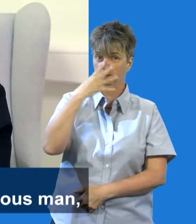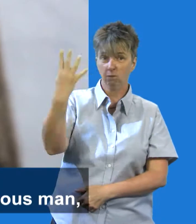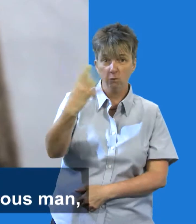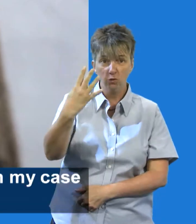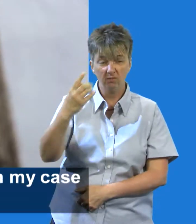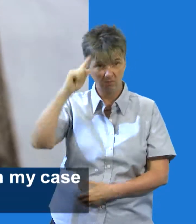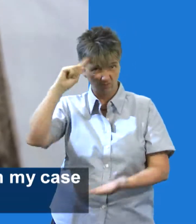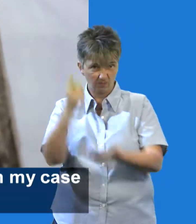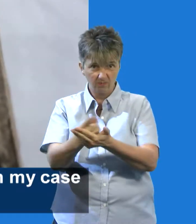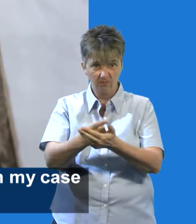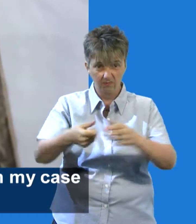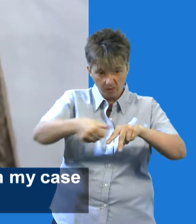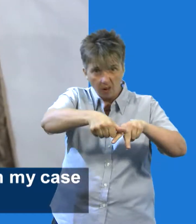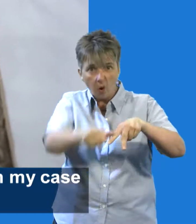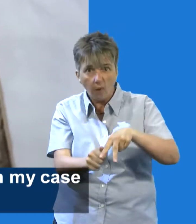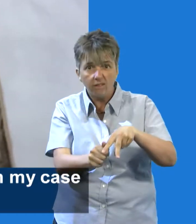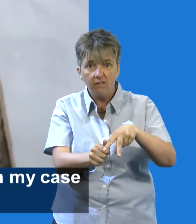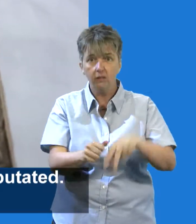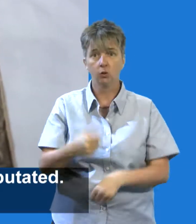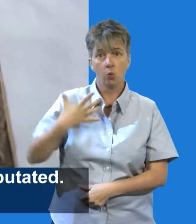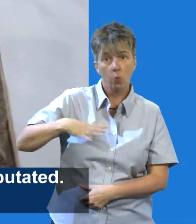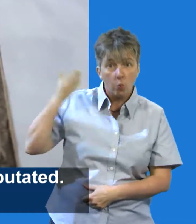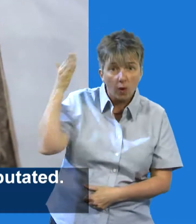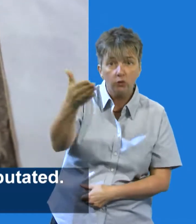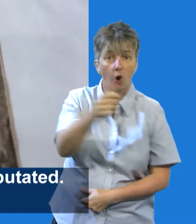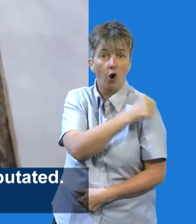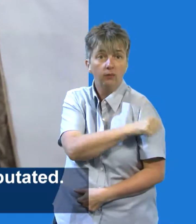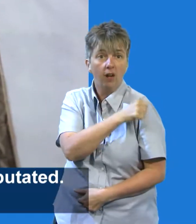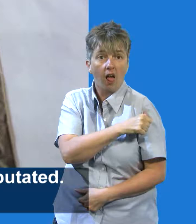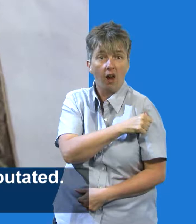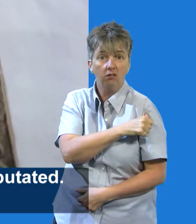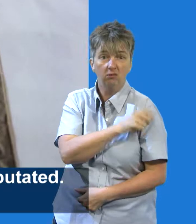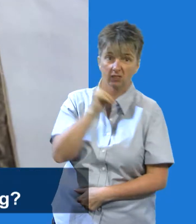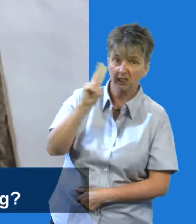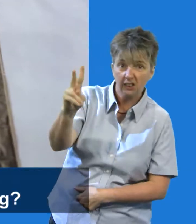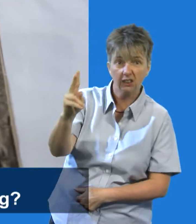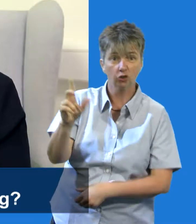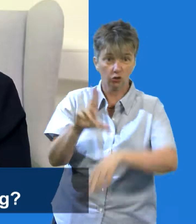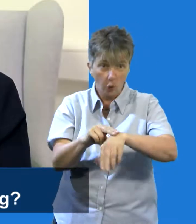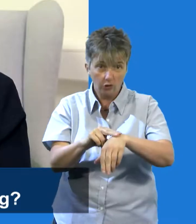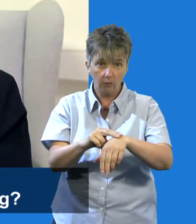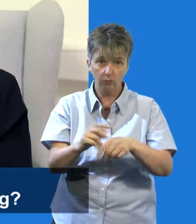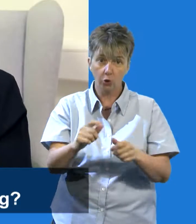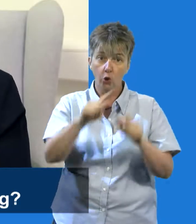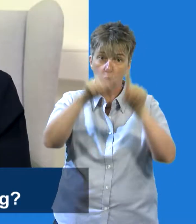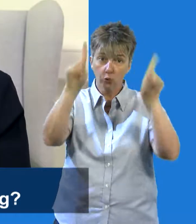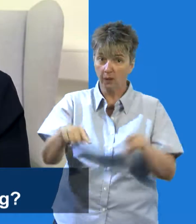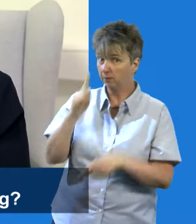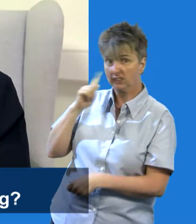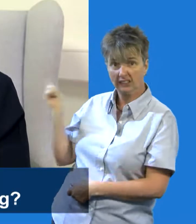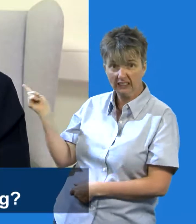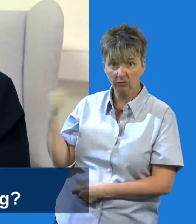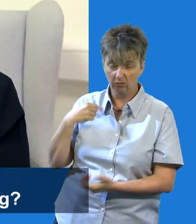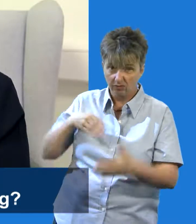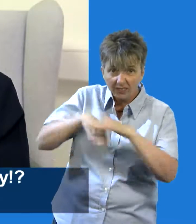fabulous man. And so I walked up the hospital with my case and went in and had my leg amputated. People said to me, do you go to